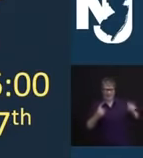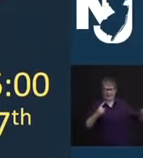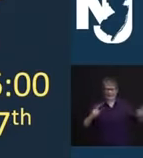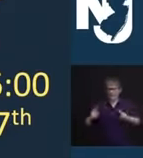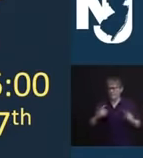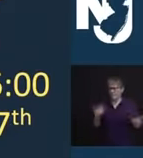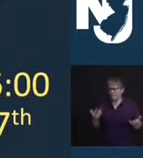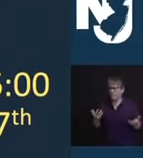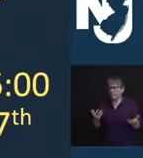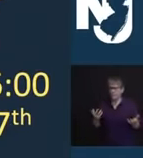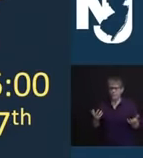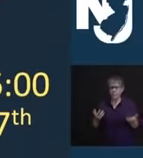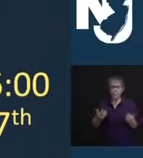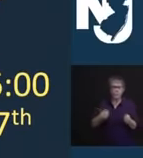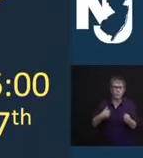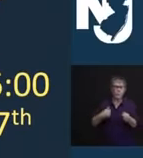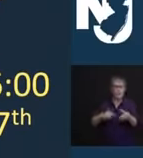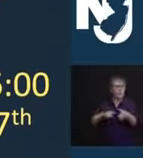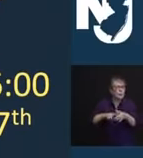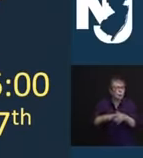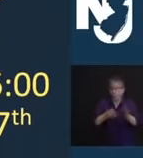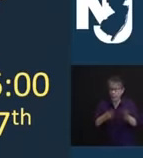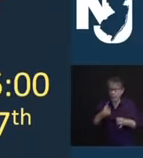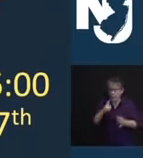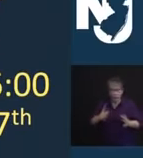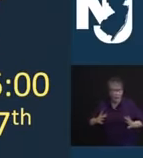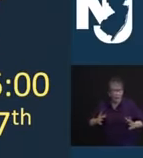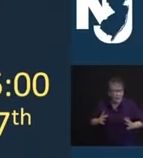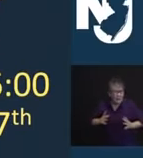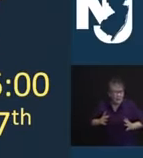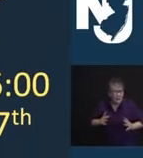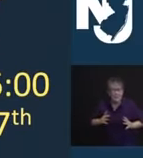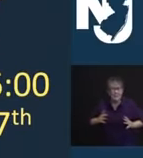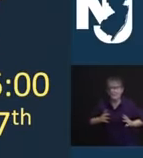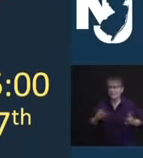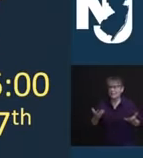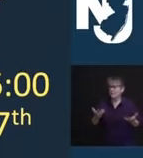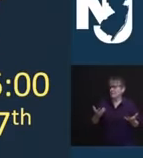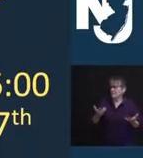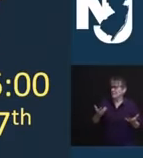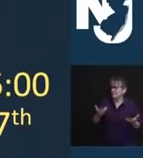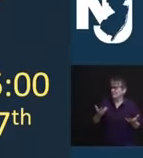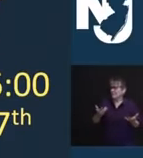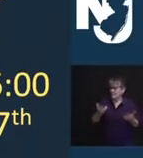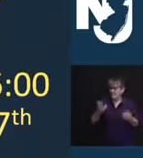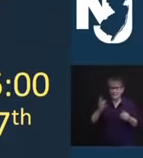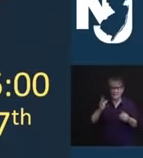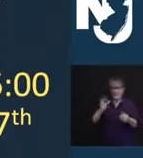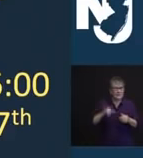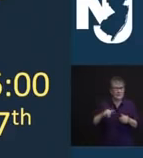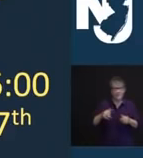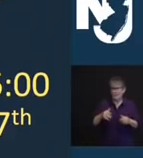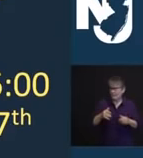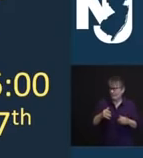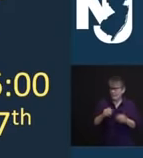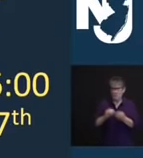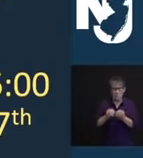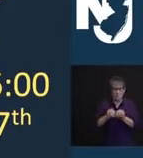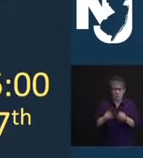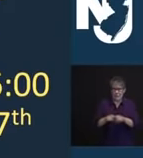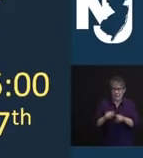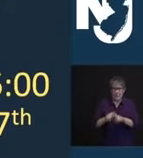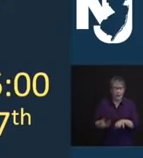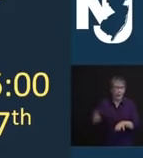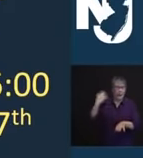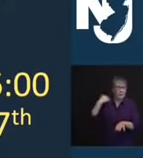all came together and crushed the curve as much as any state in the United States. We continue to urge you to keep gatherings as